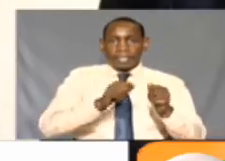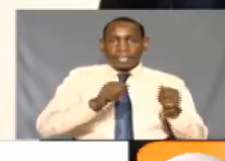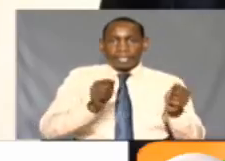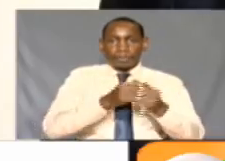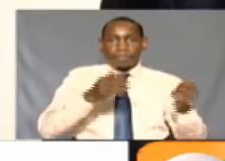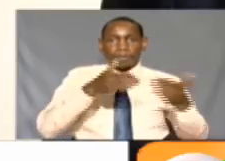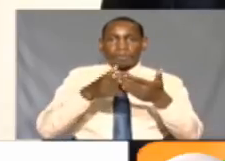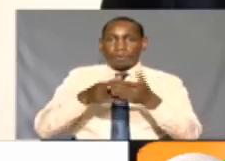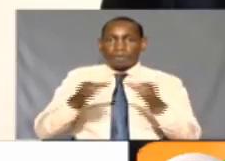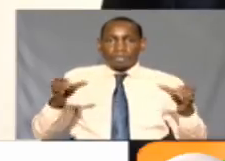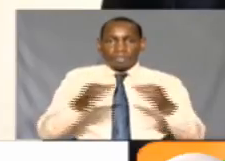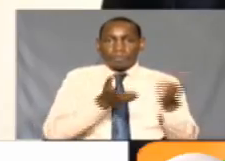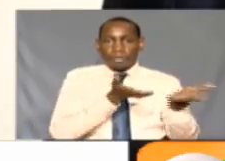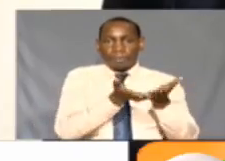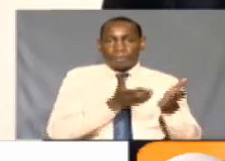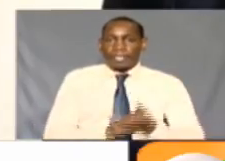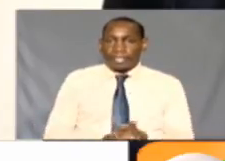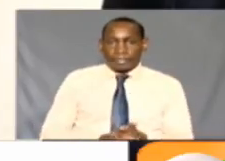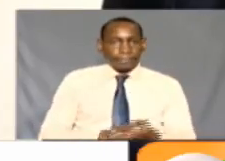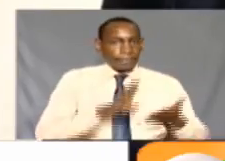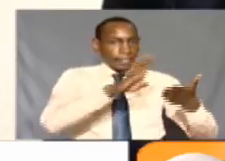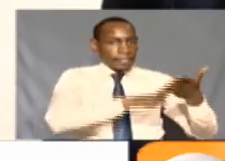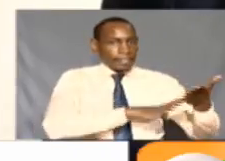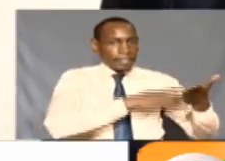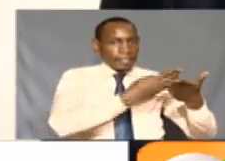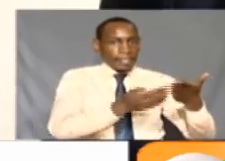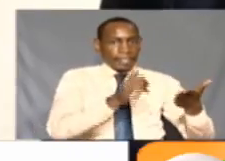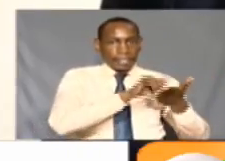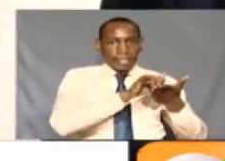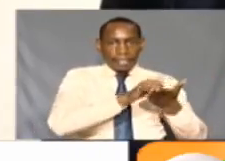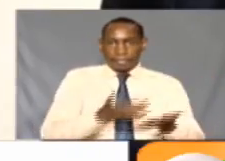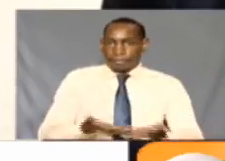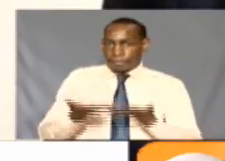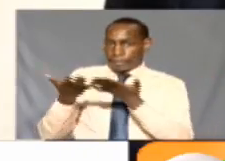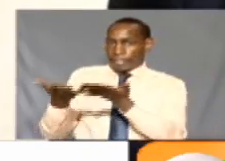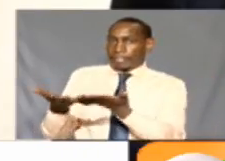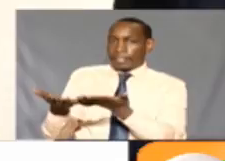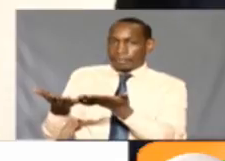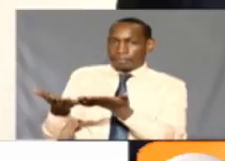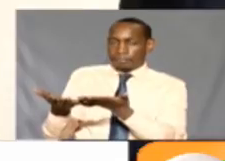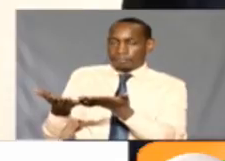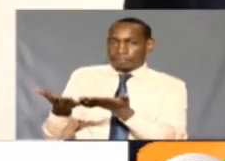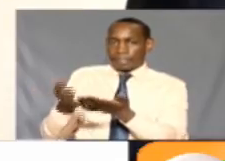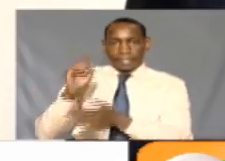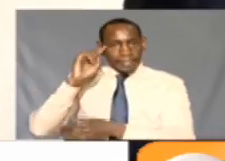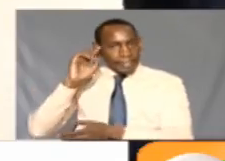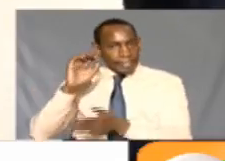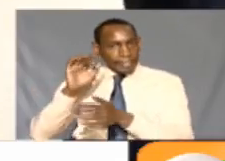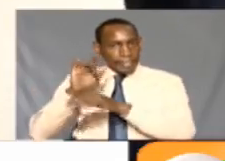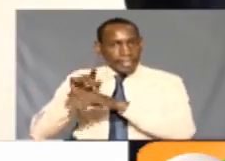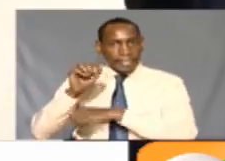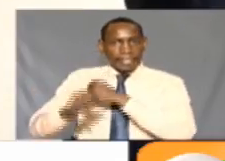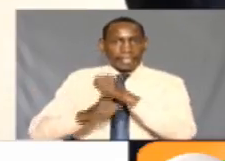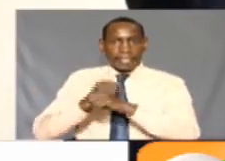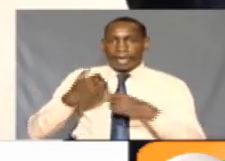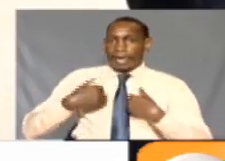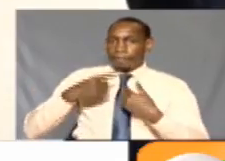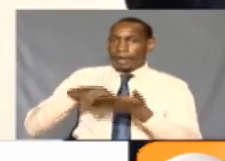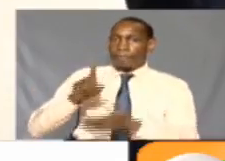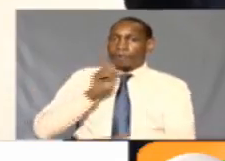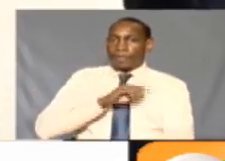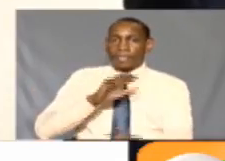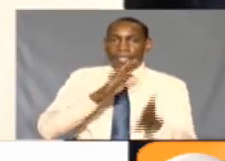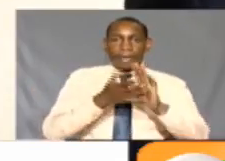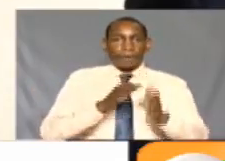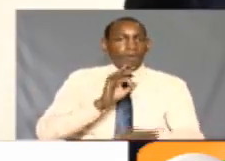businesses. The framework that we had presented, I think early this year, we got an approval for